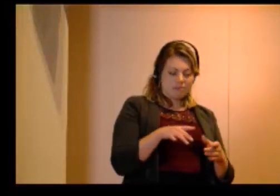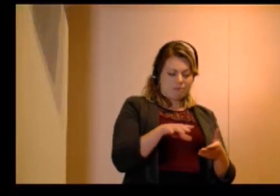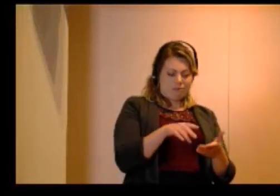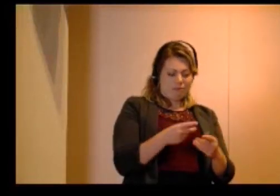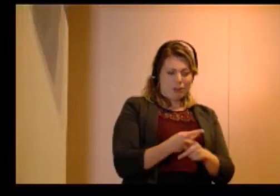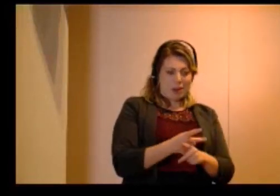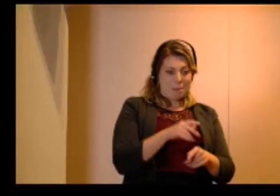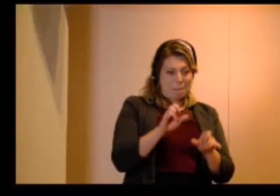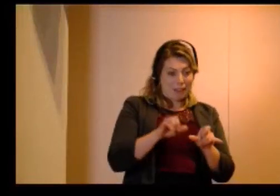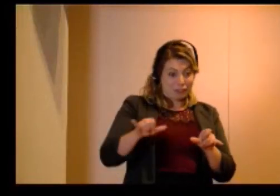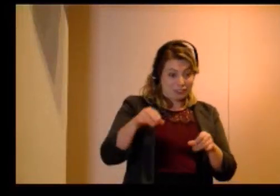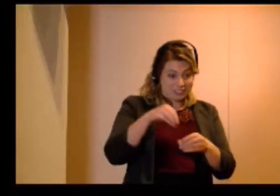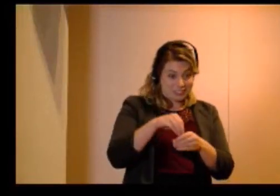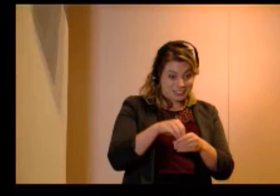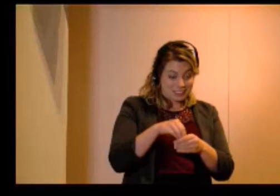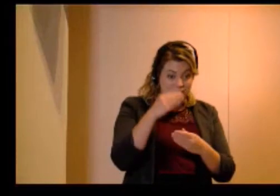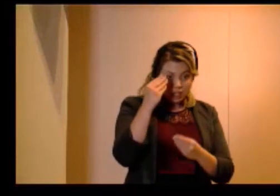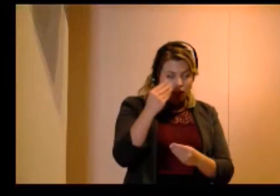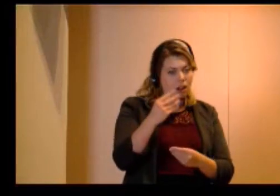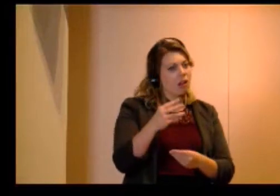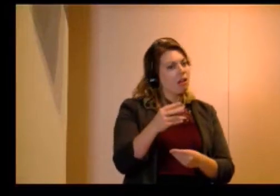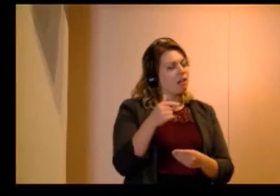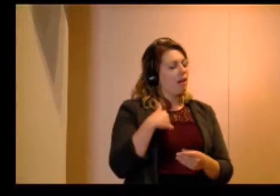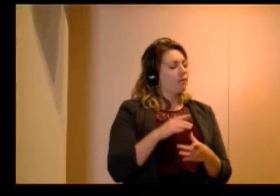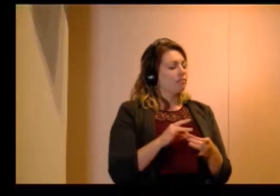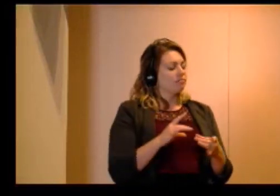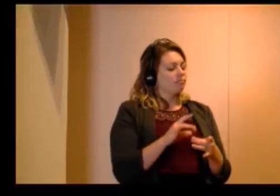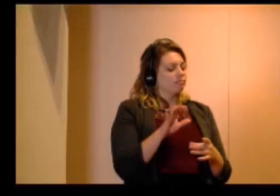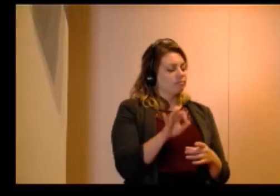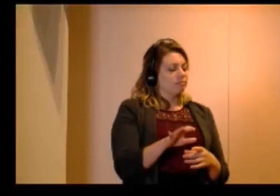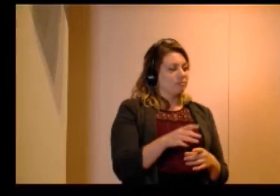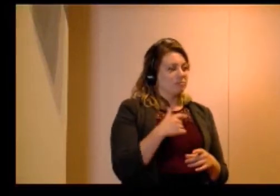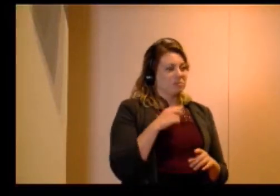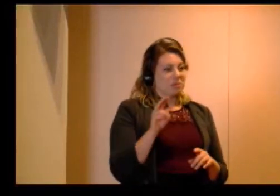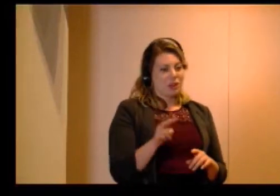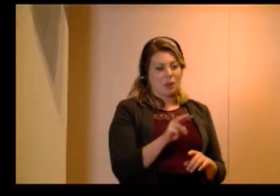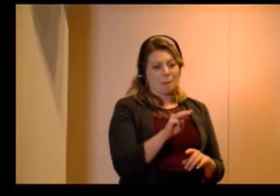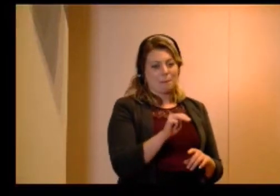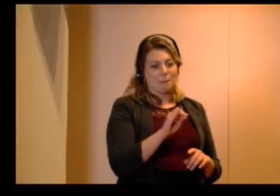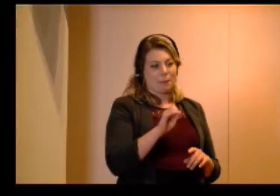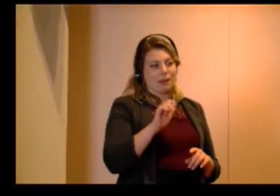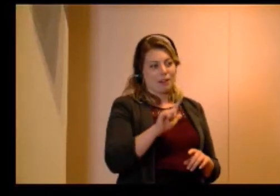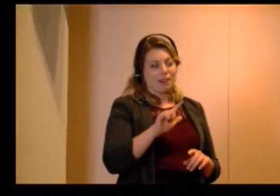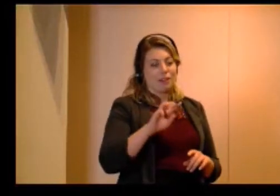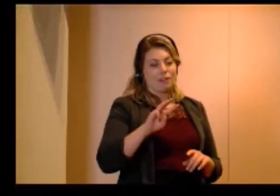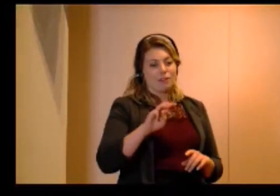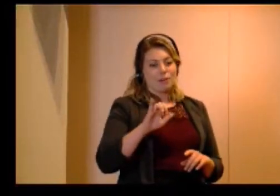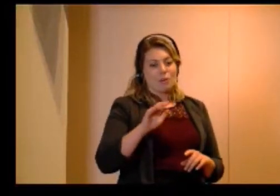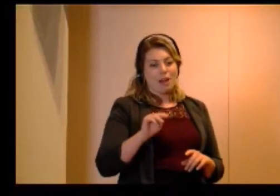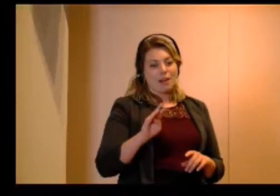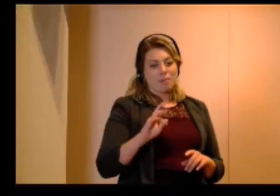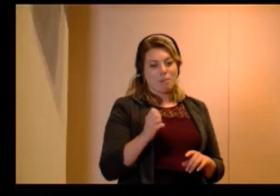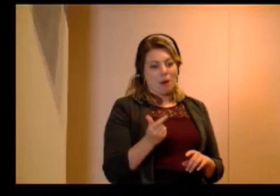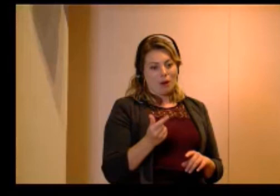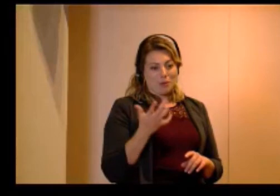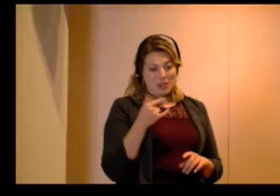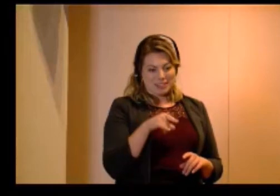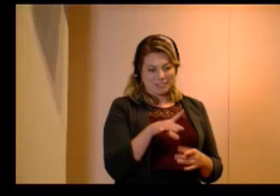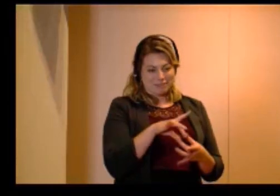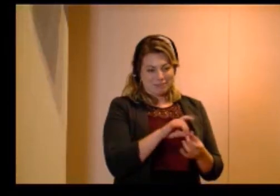data. So there's a lot, I'm gonna look at Michael Weinberg because he gets to do with the IP